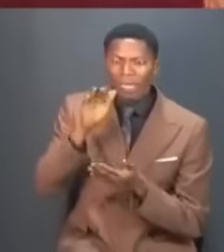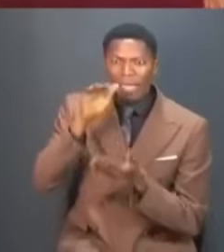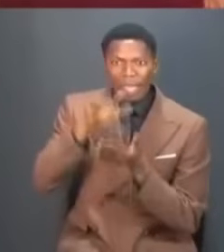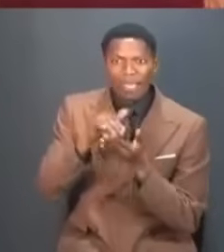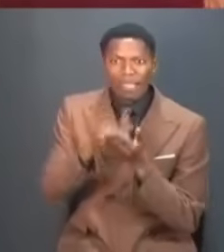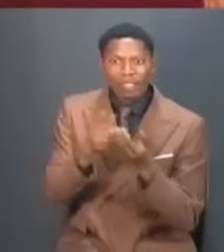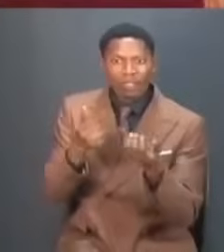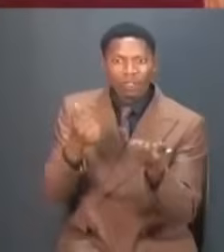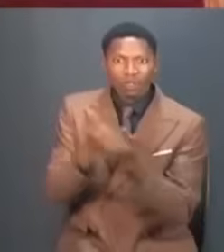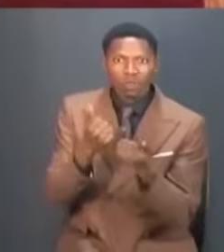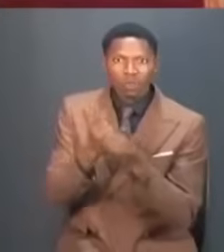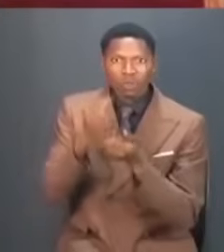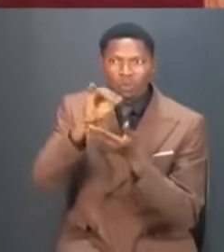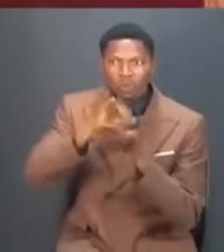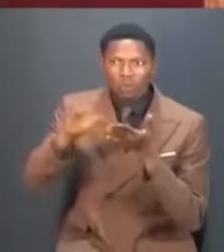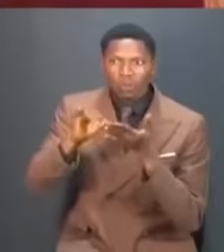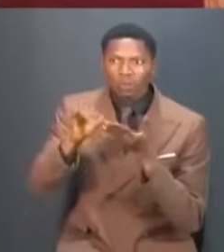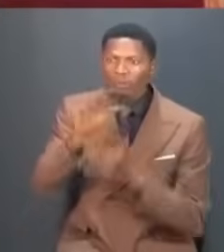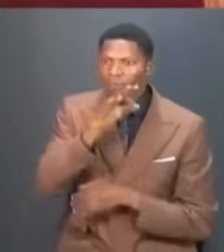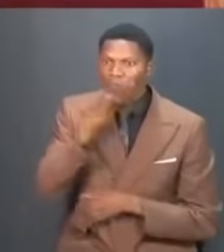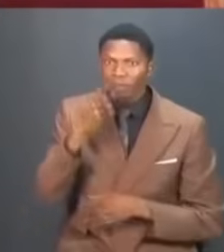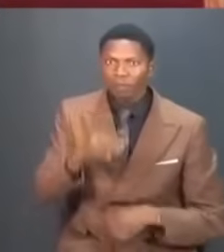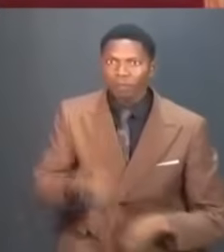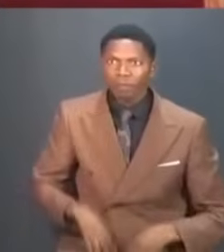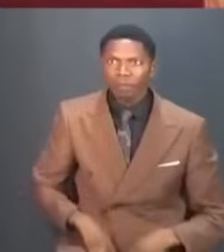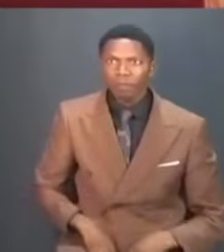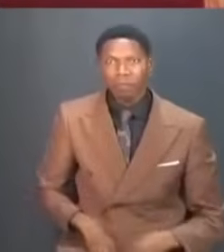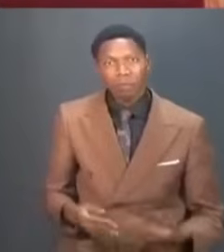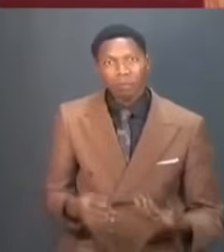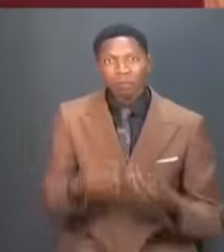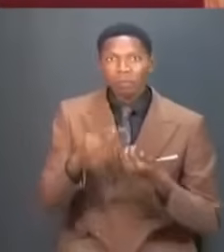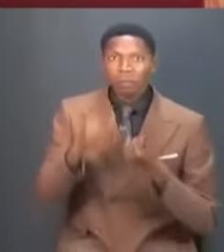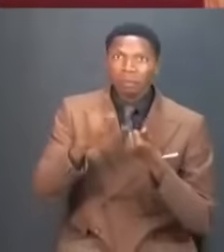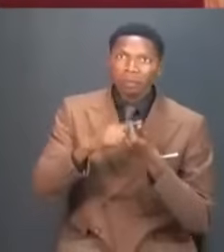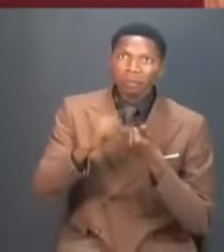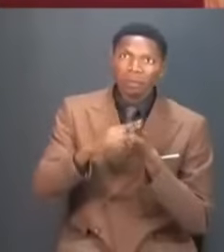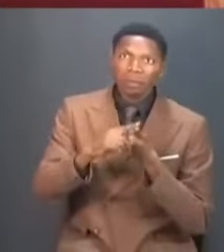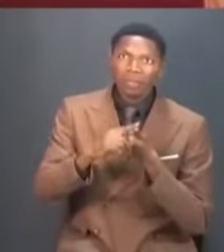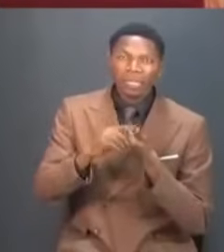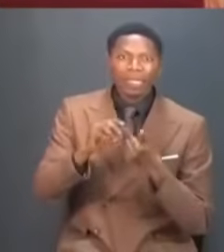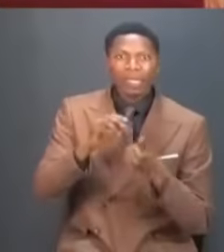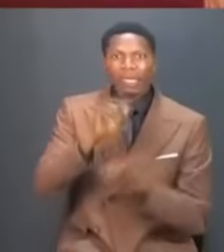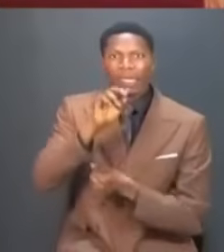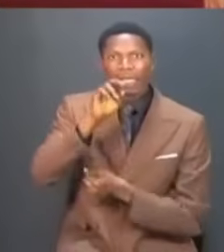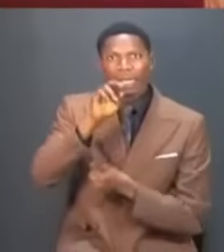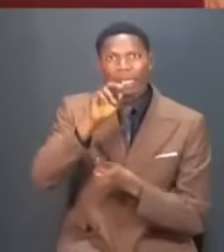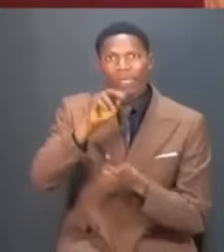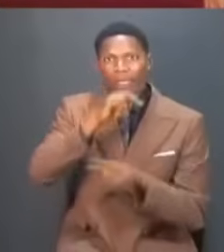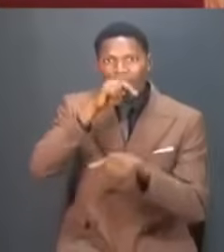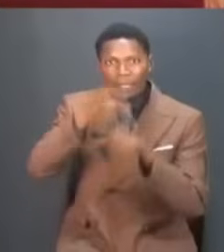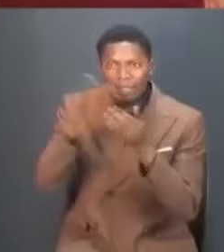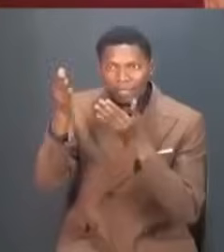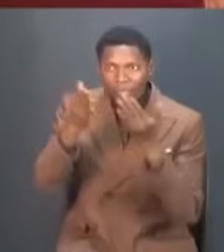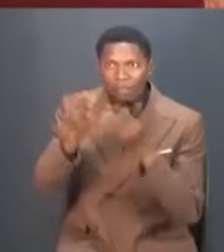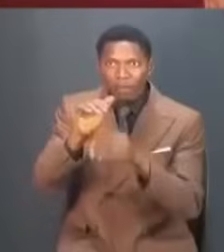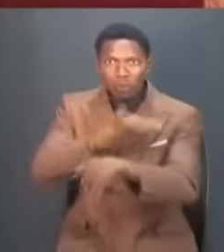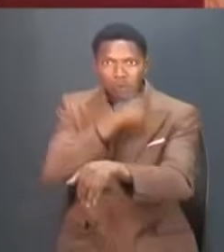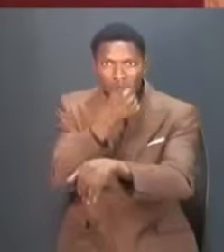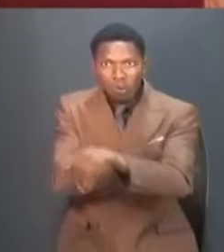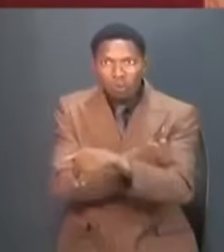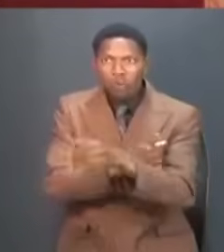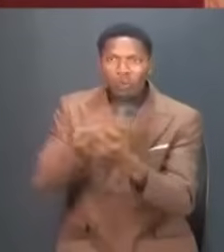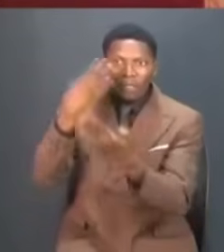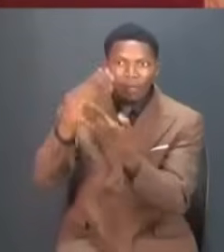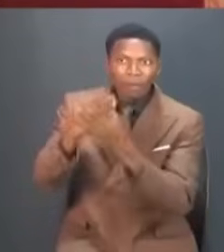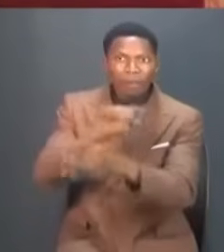farms. Farm inputs to the prison service, the National Service Authority, and other institutional bodies help